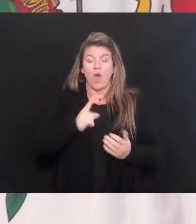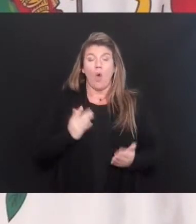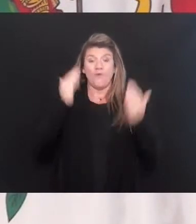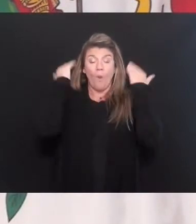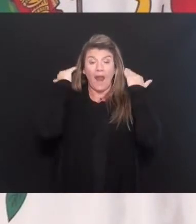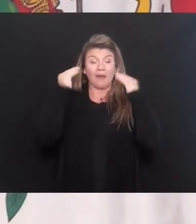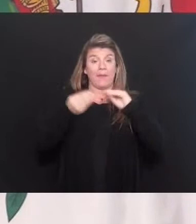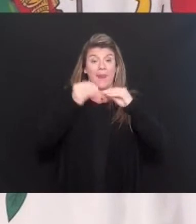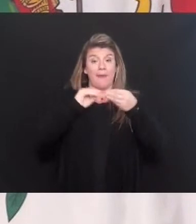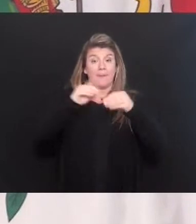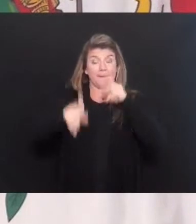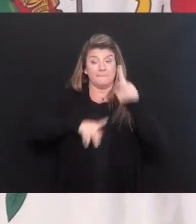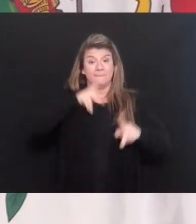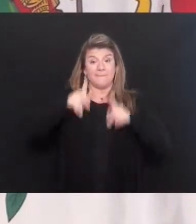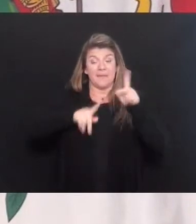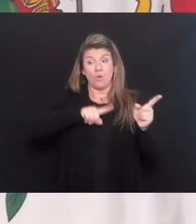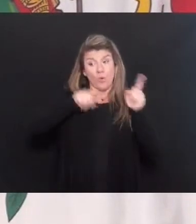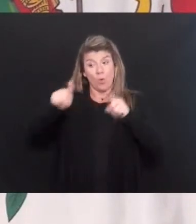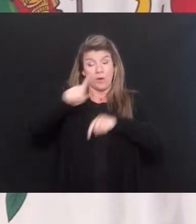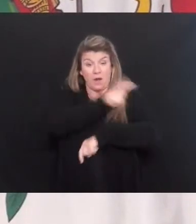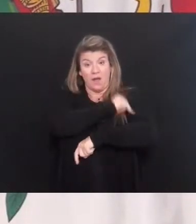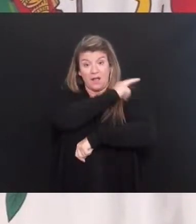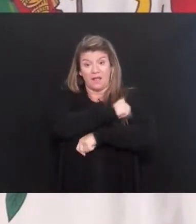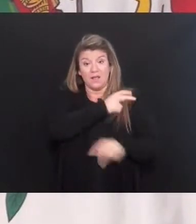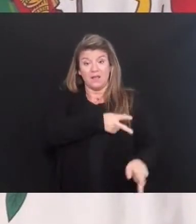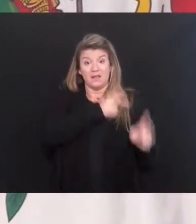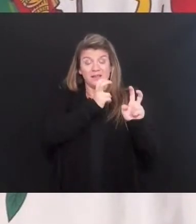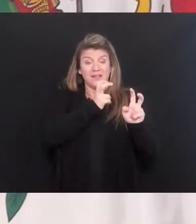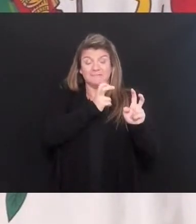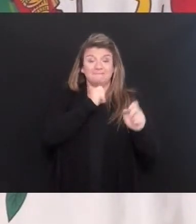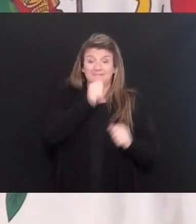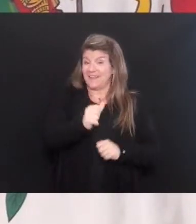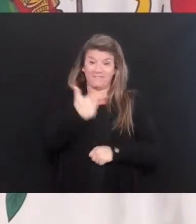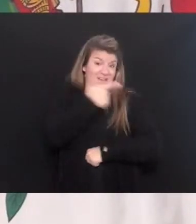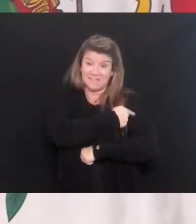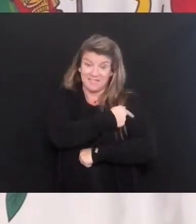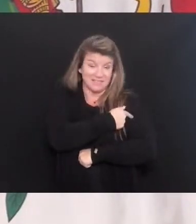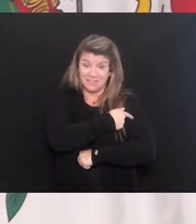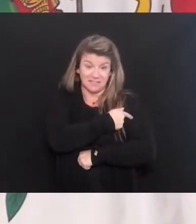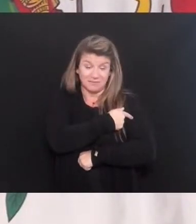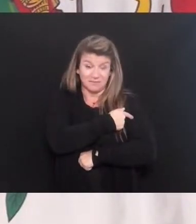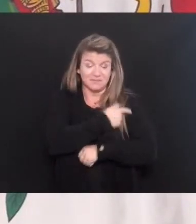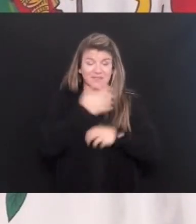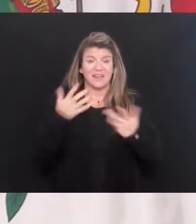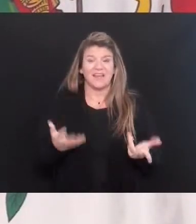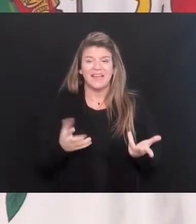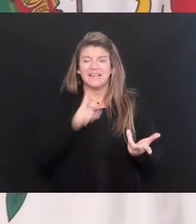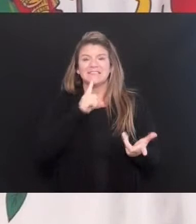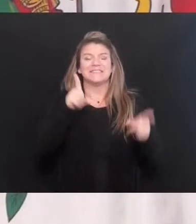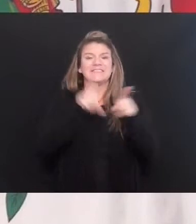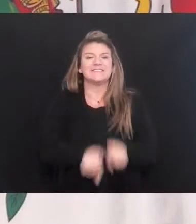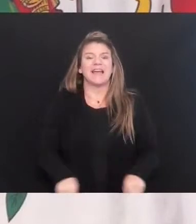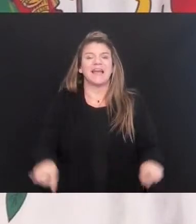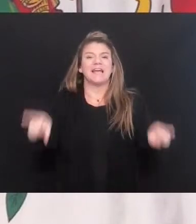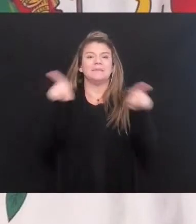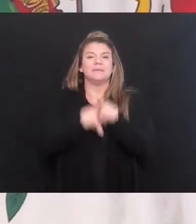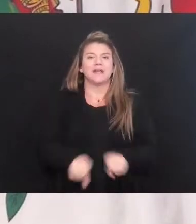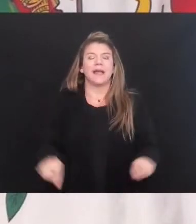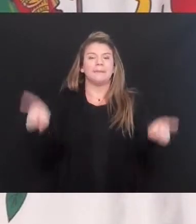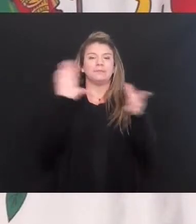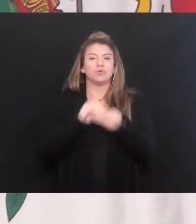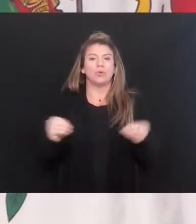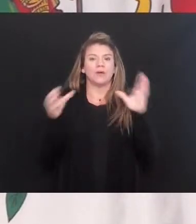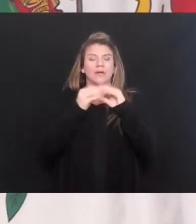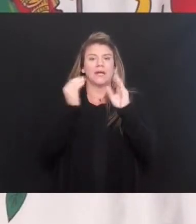Overwhelmingly, the number of people that are going into the hospitals have not been vaccinated. It's just the same story over and over and